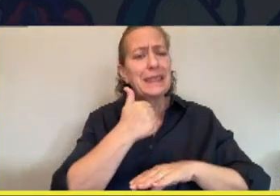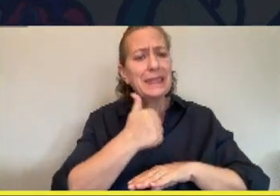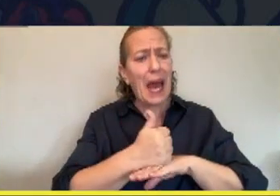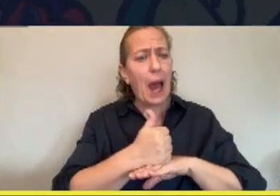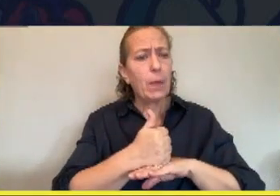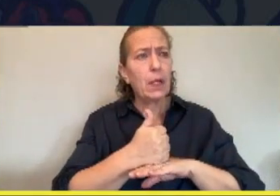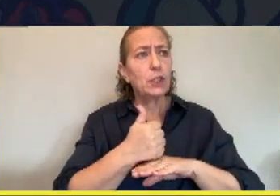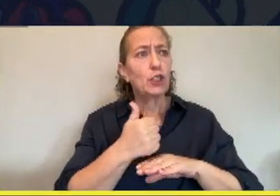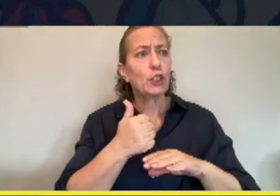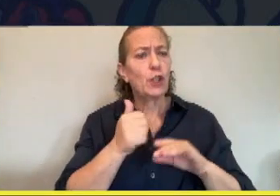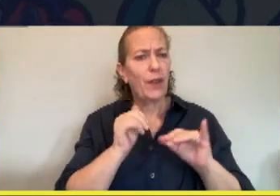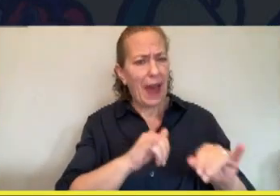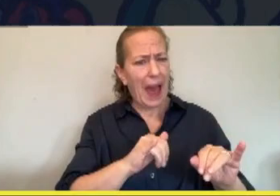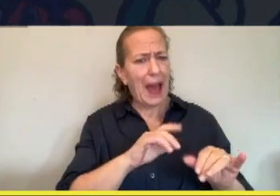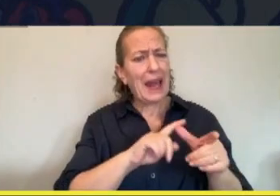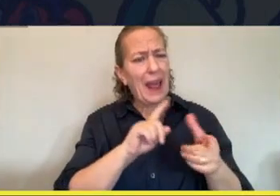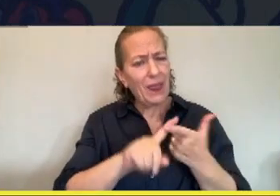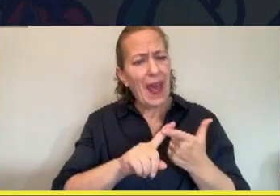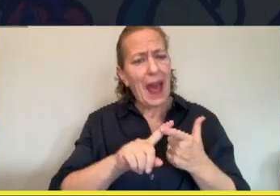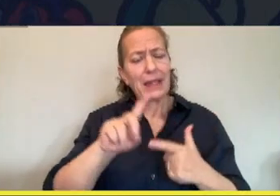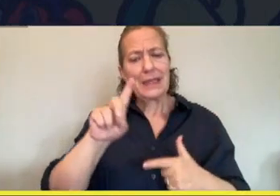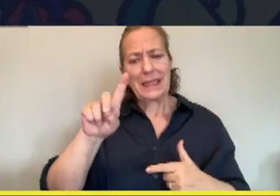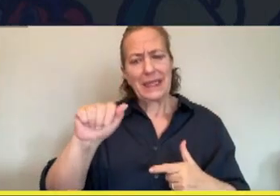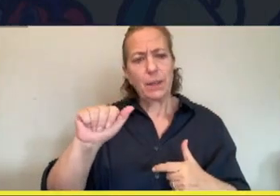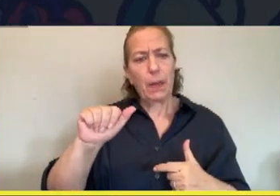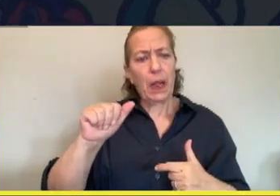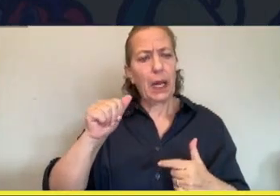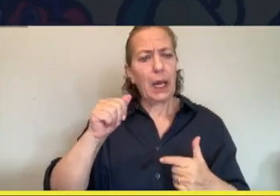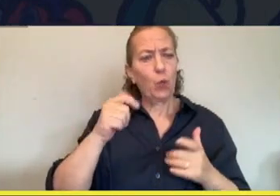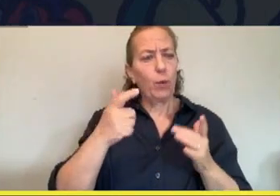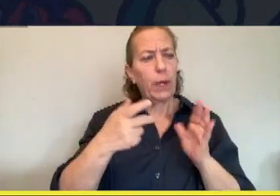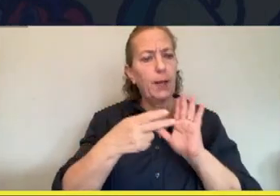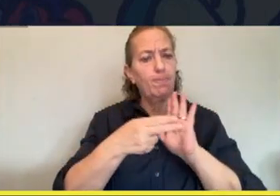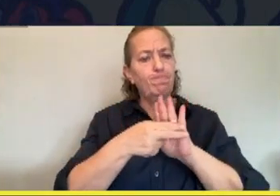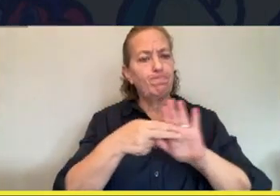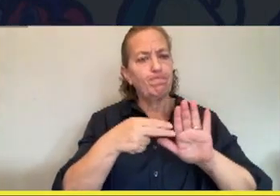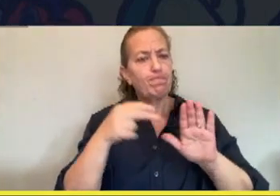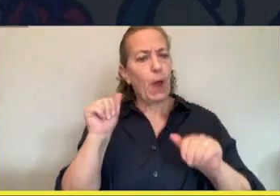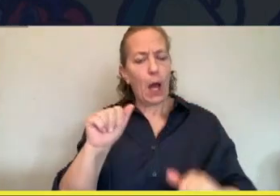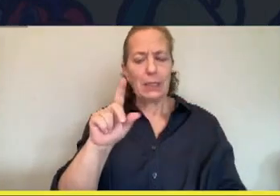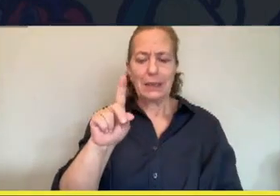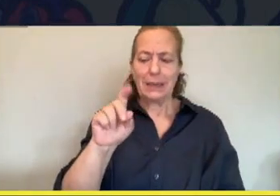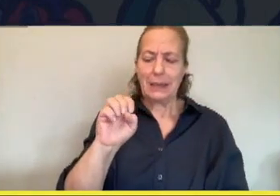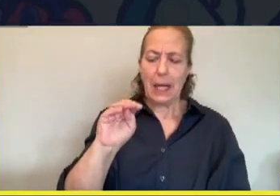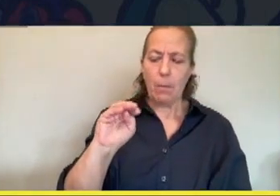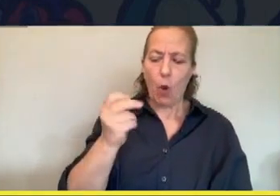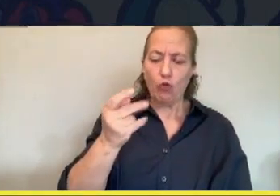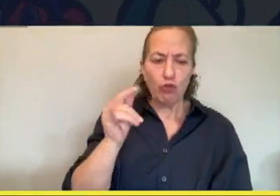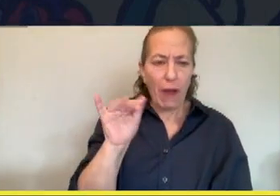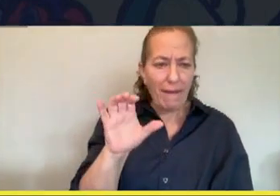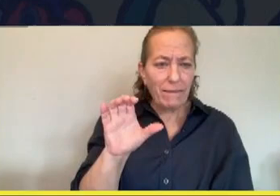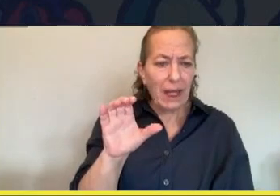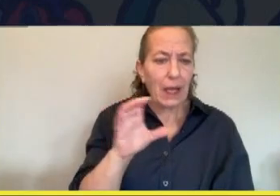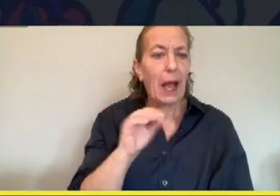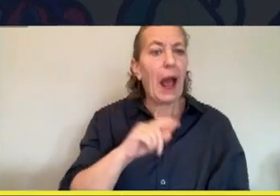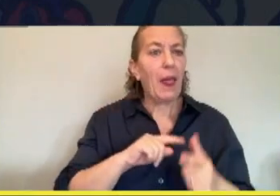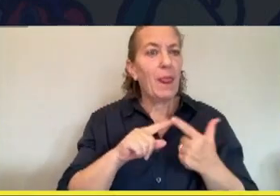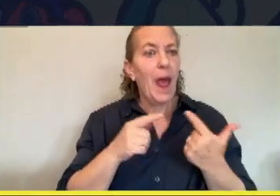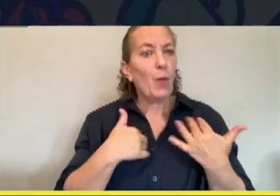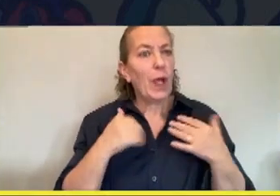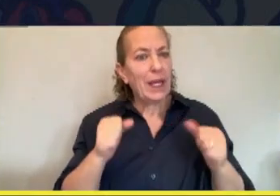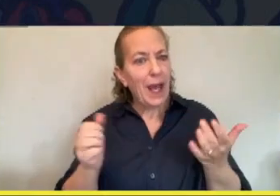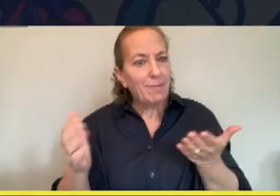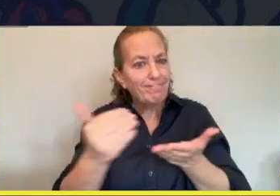be considered as a demographic. You would collect information same as you would collect information on